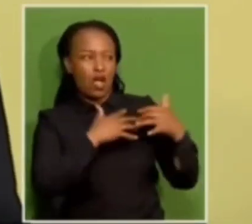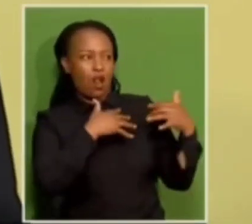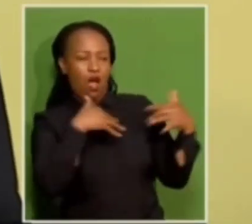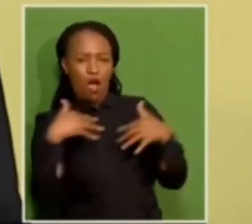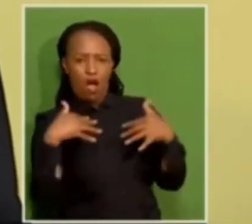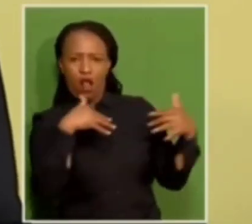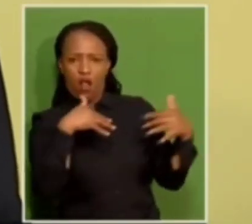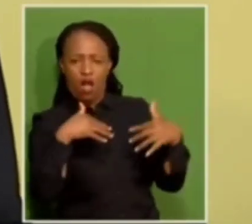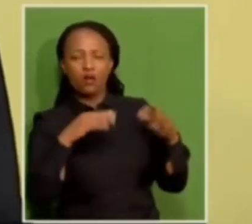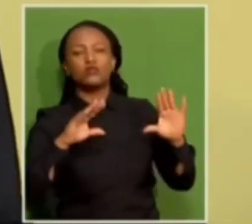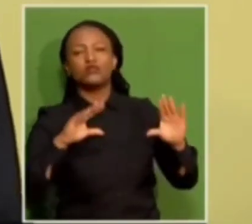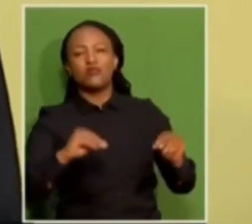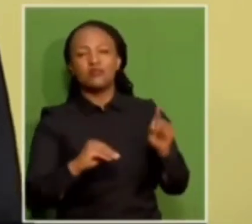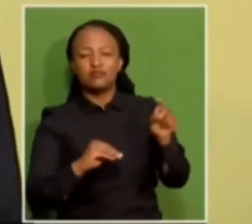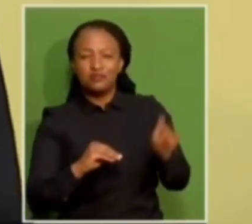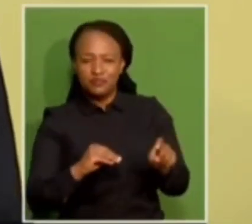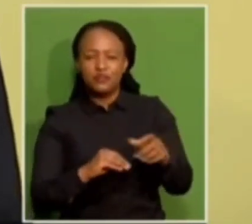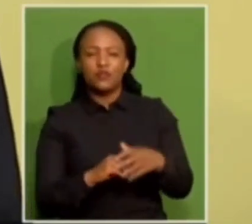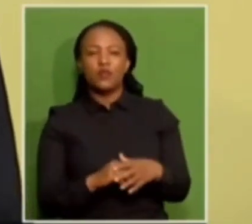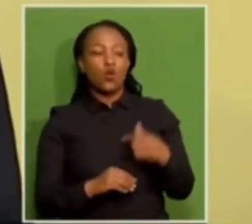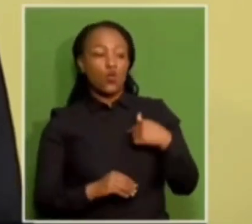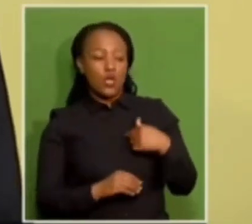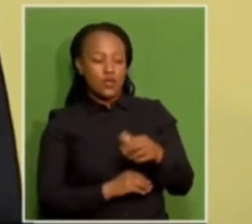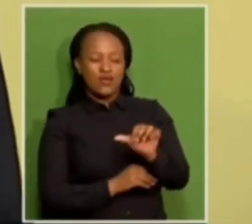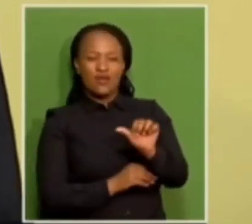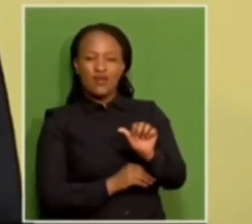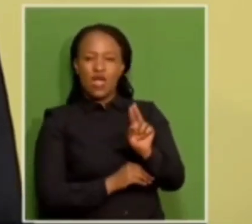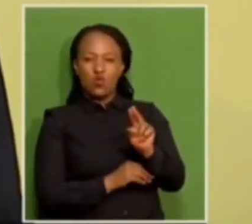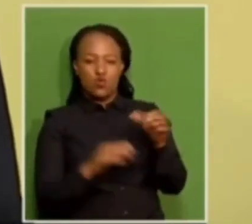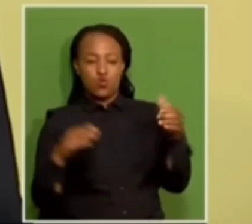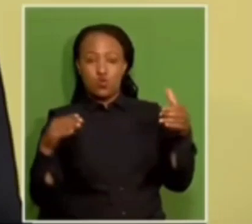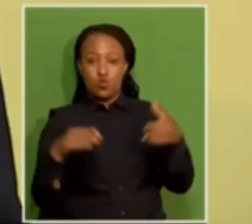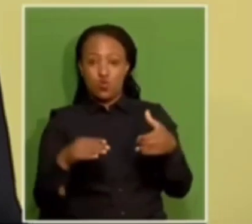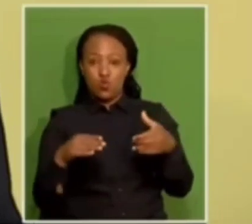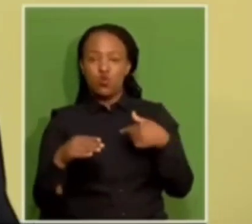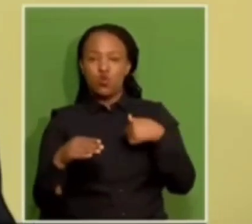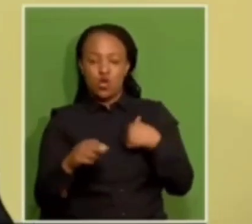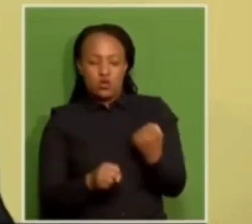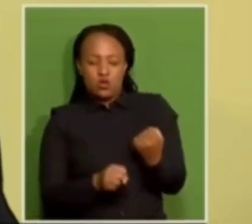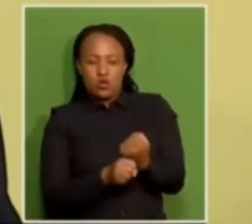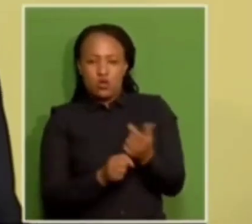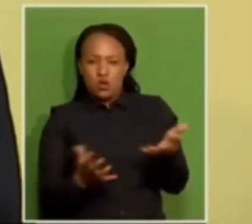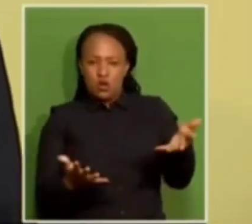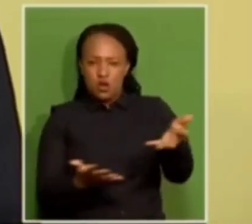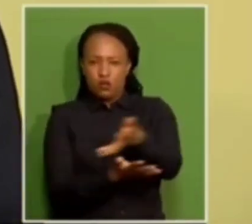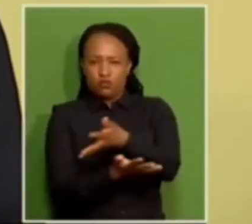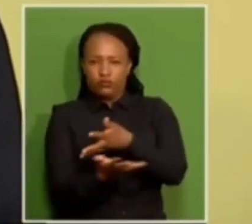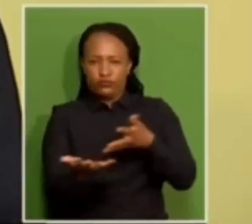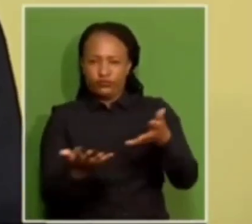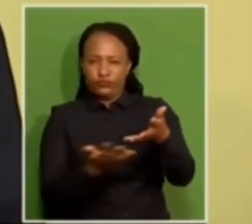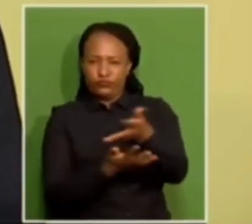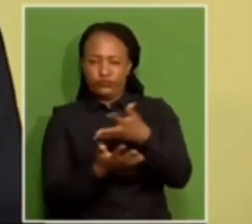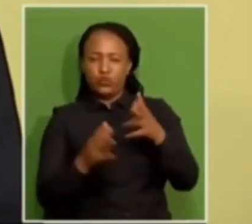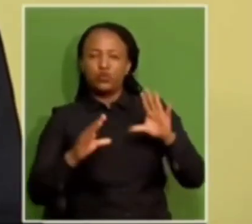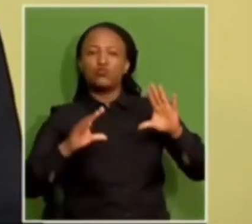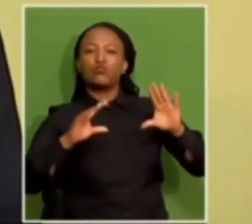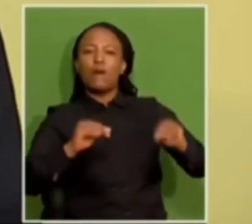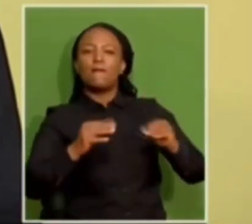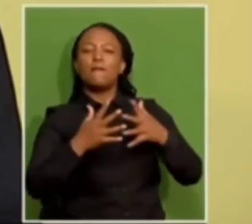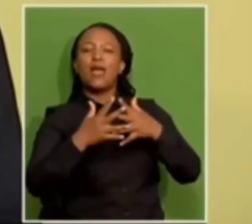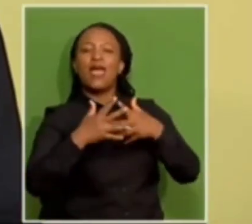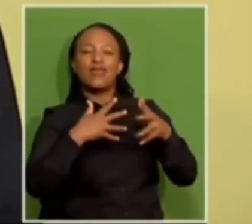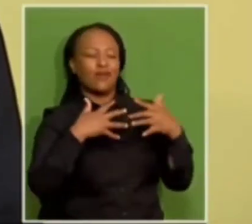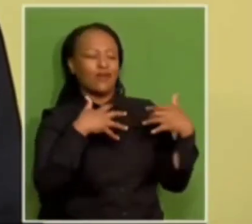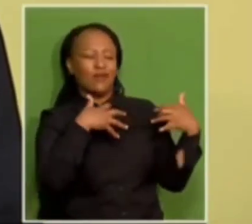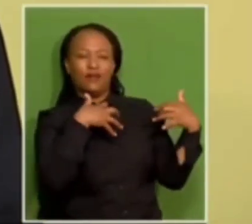guns we continue to work within the African Union to end several ongoing conflicts on the